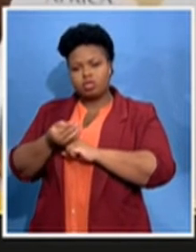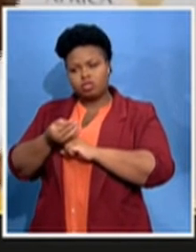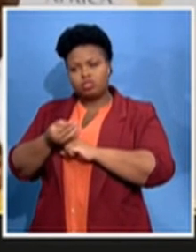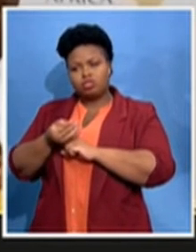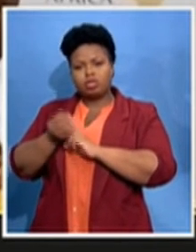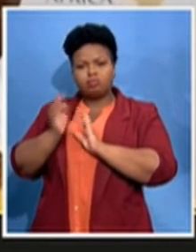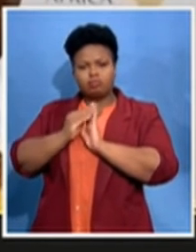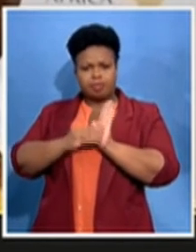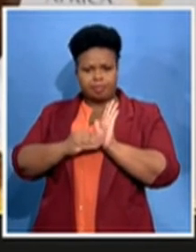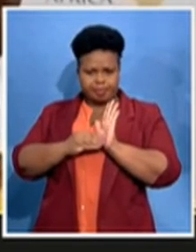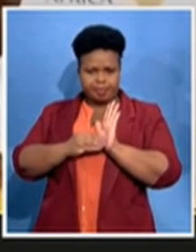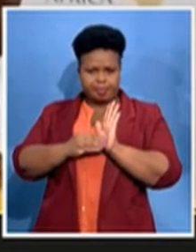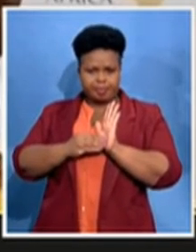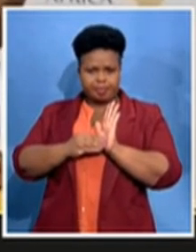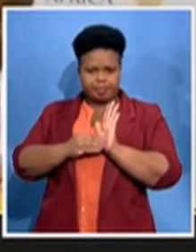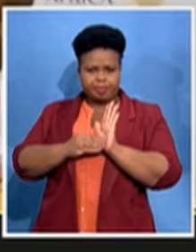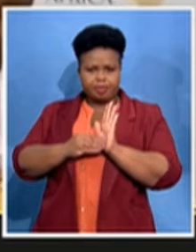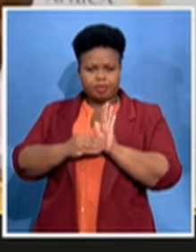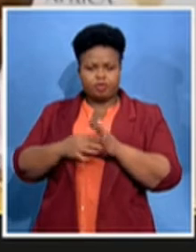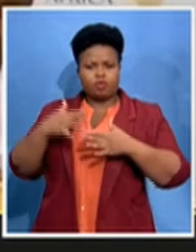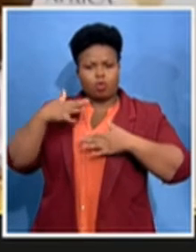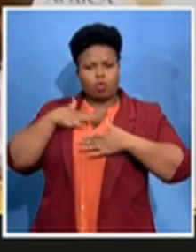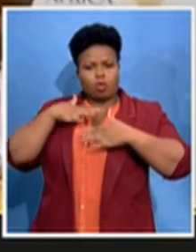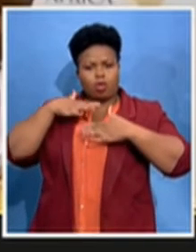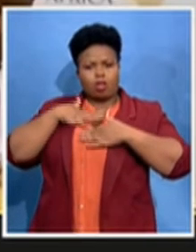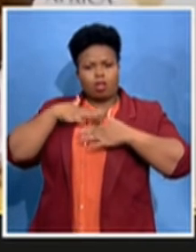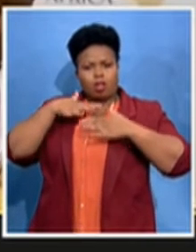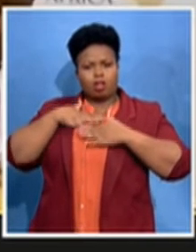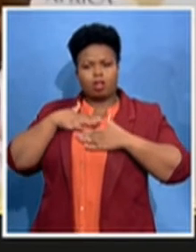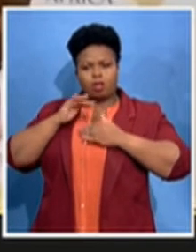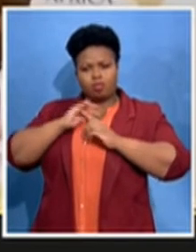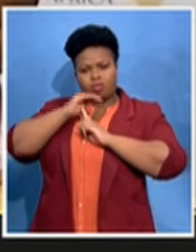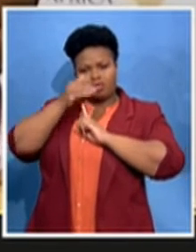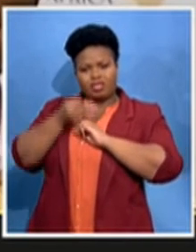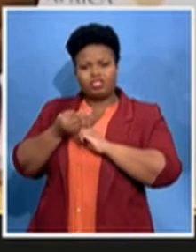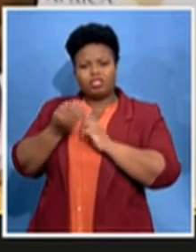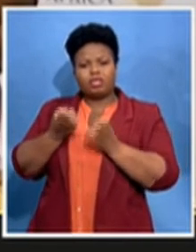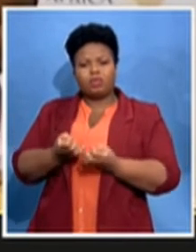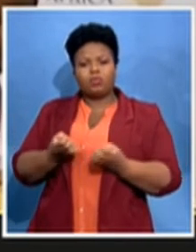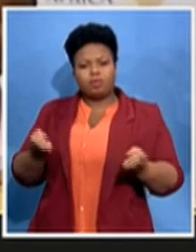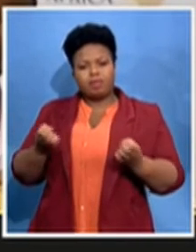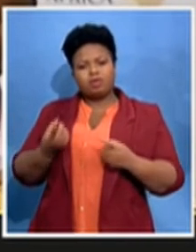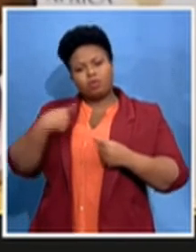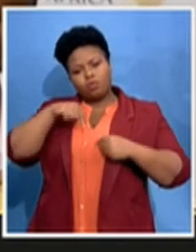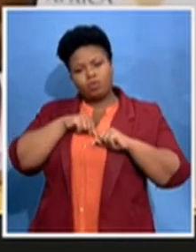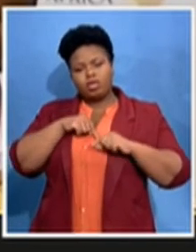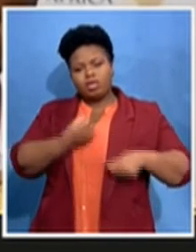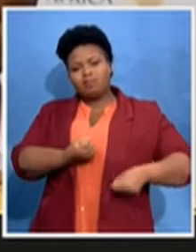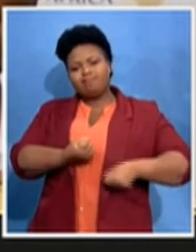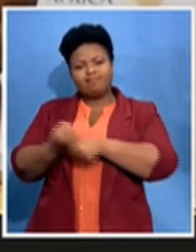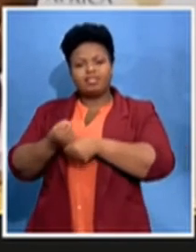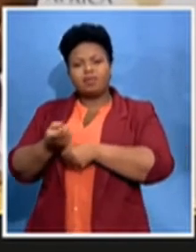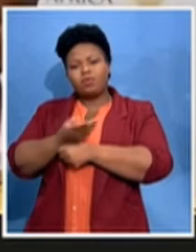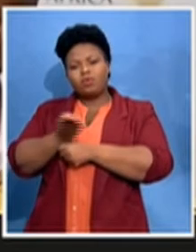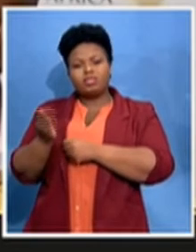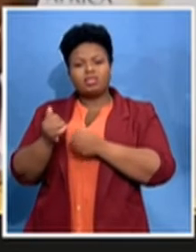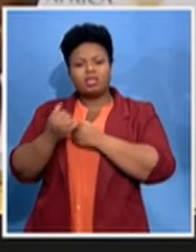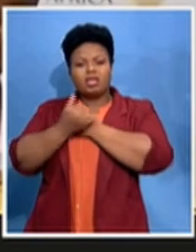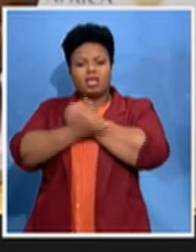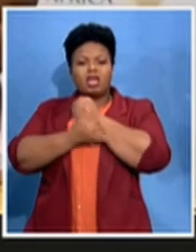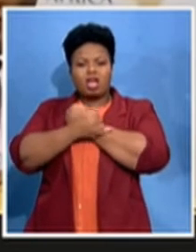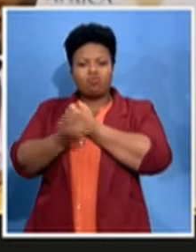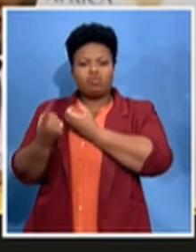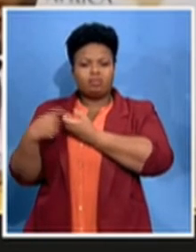respiratory protection equipment. Now, on vaccines, to conclude the COVID section, as